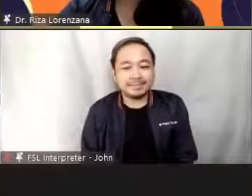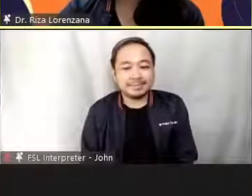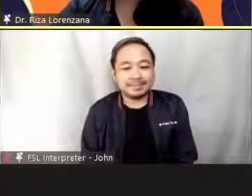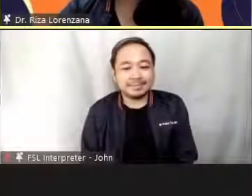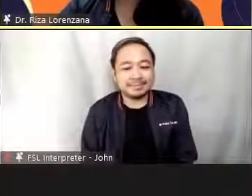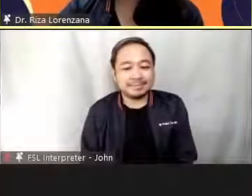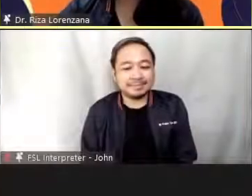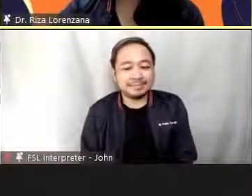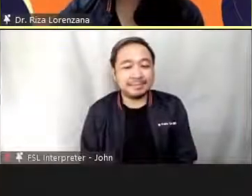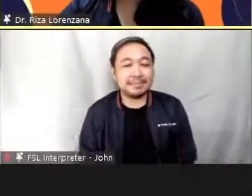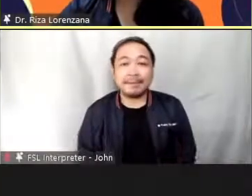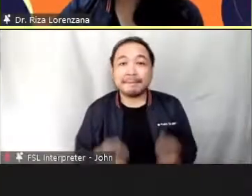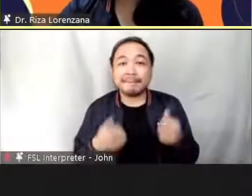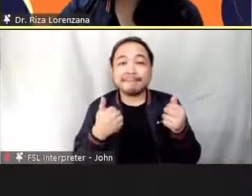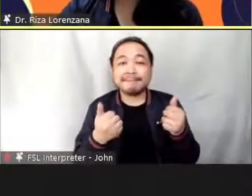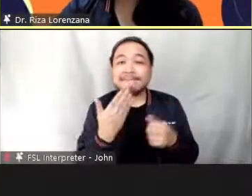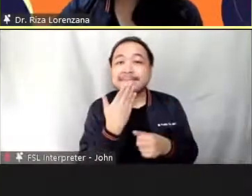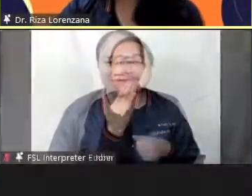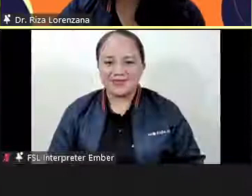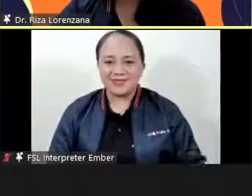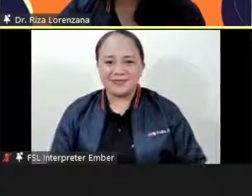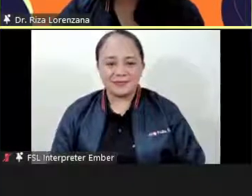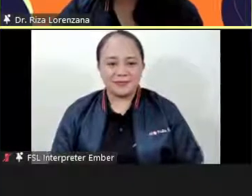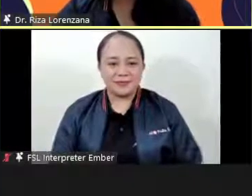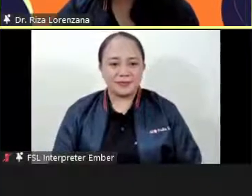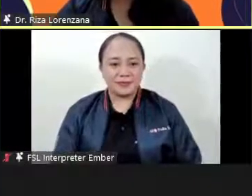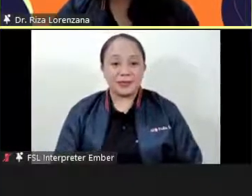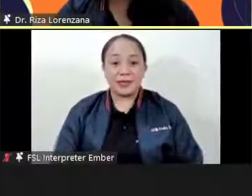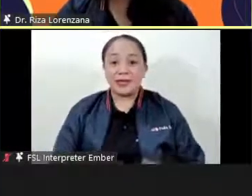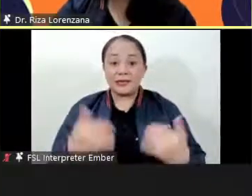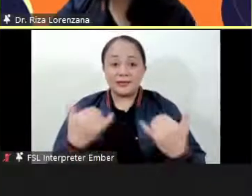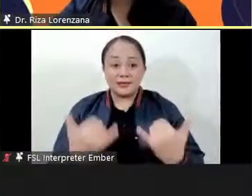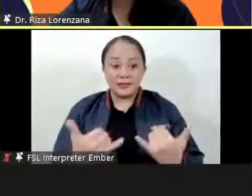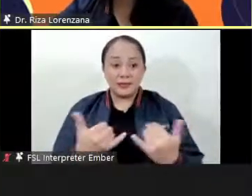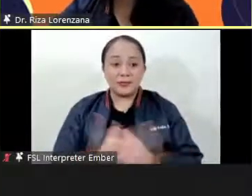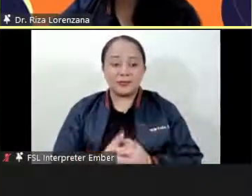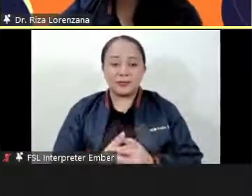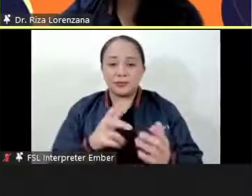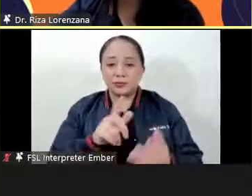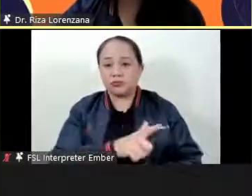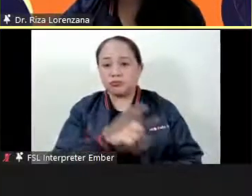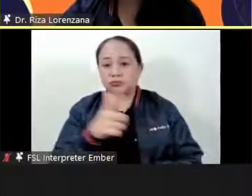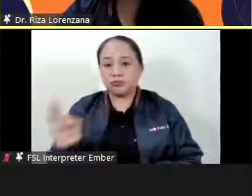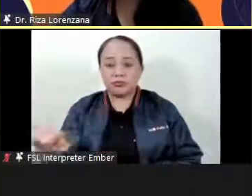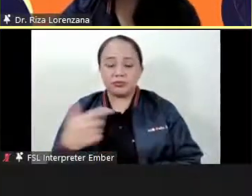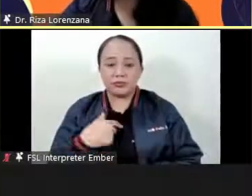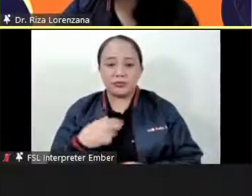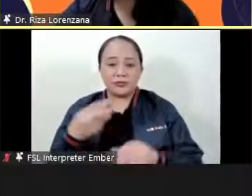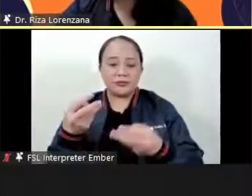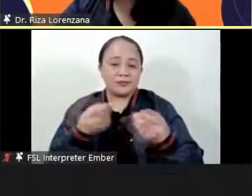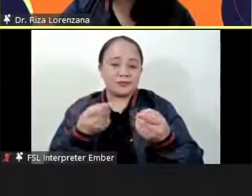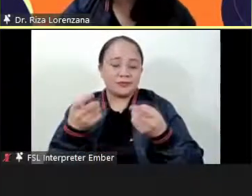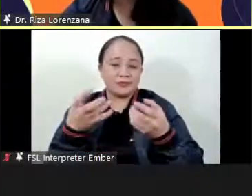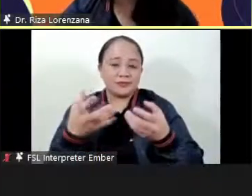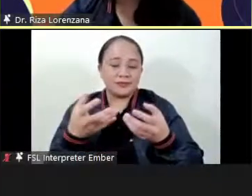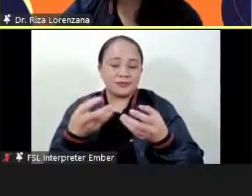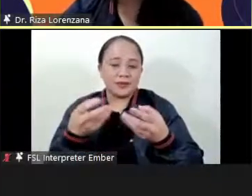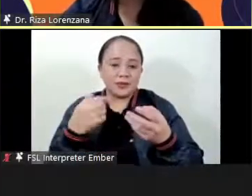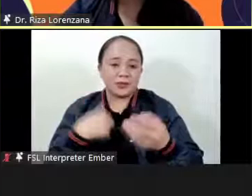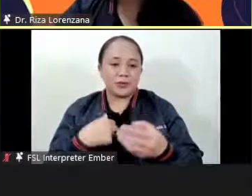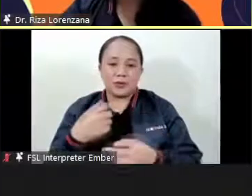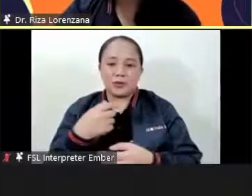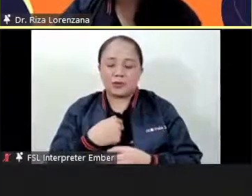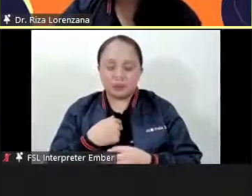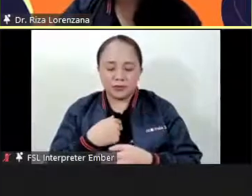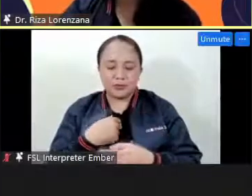So thank you very much for participating. And now, I will turn you over to the moderator of Ako Para sa Bata Webinar